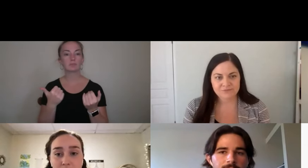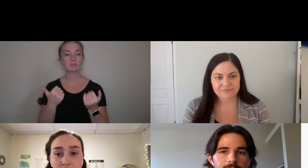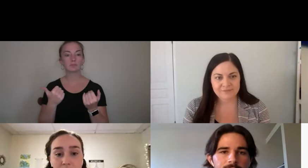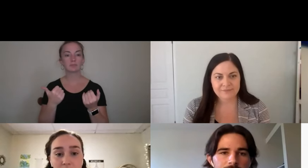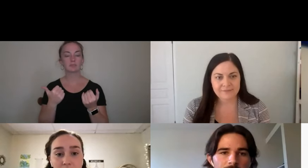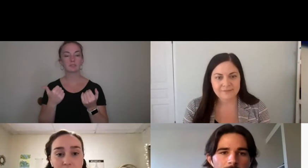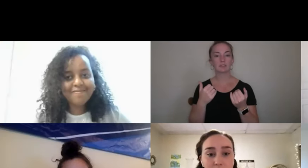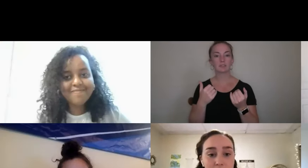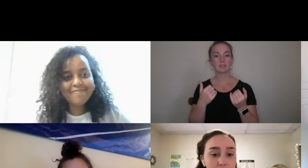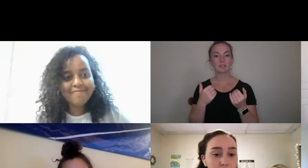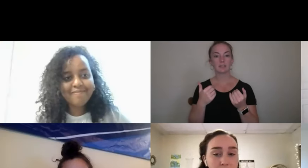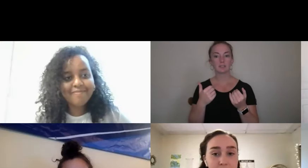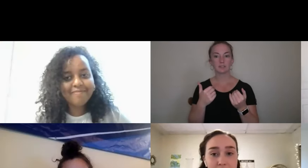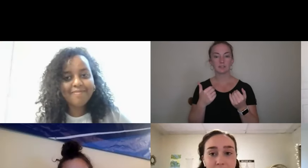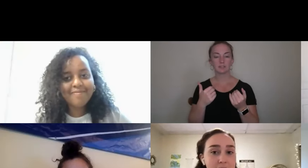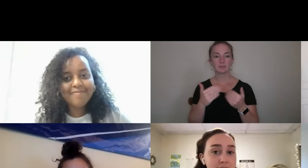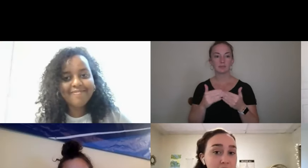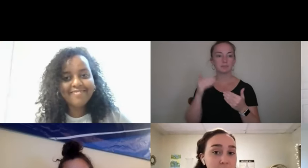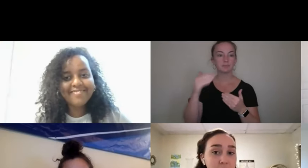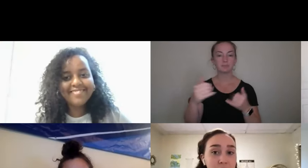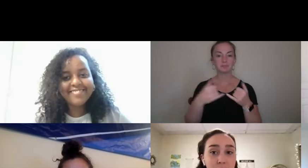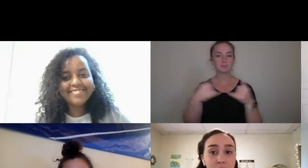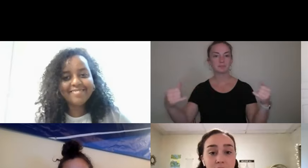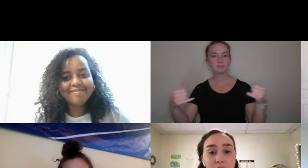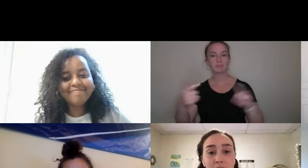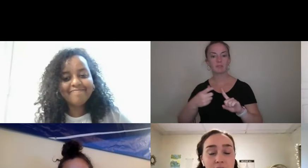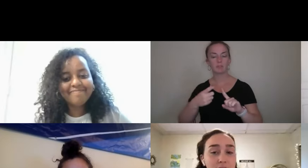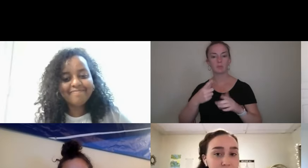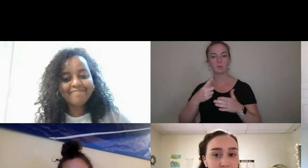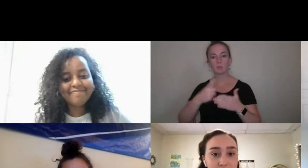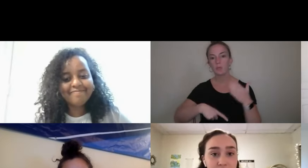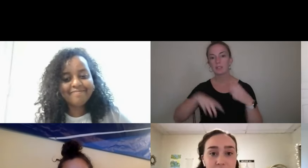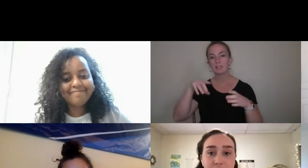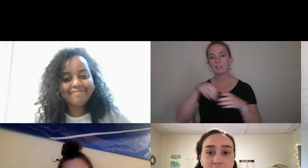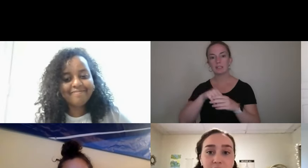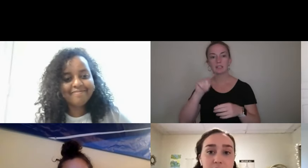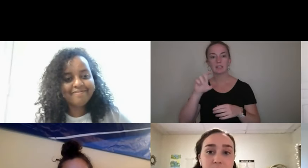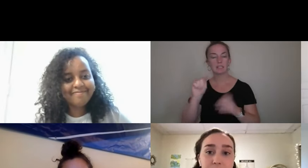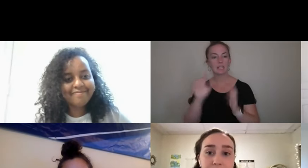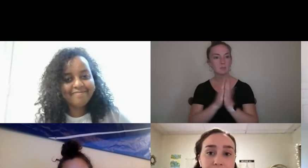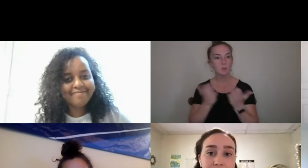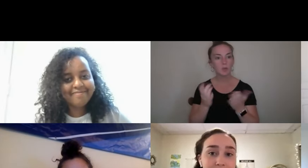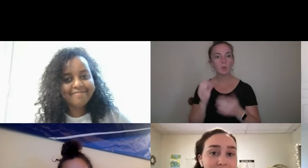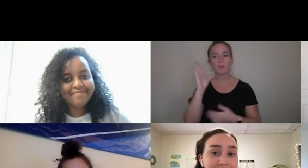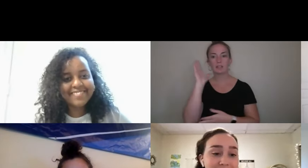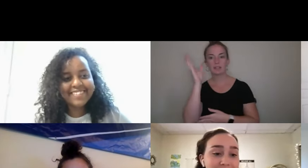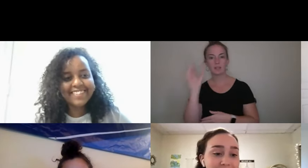bounds of what might be like in the textbook or in the lecture and things like that as well.